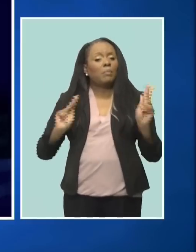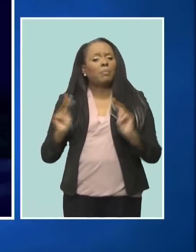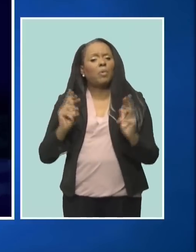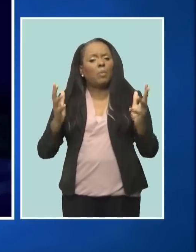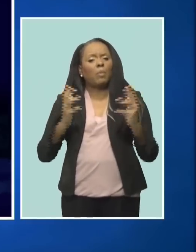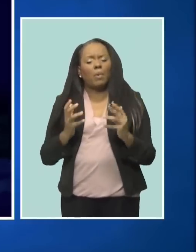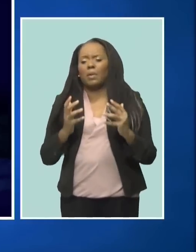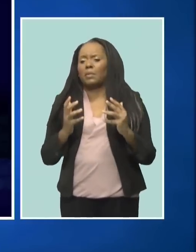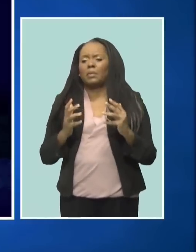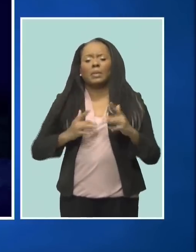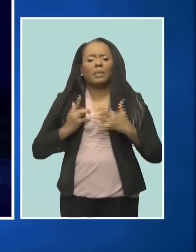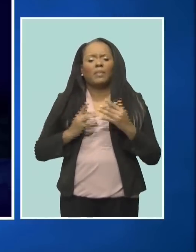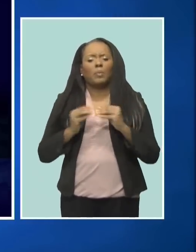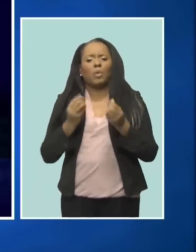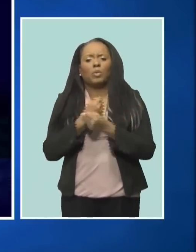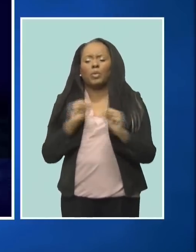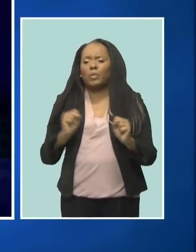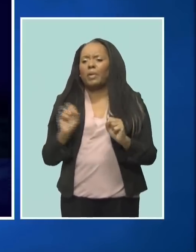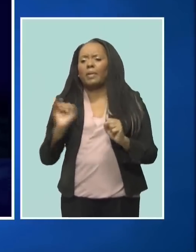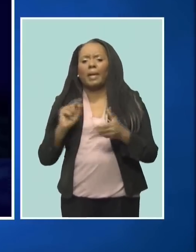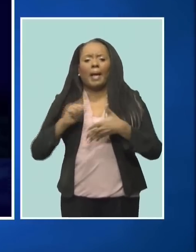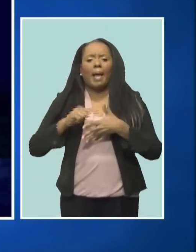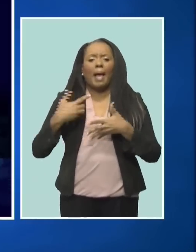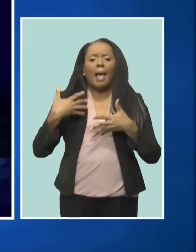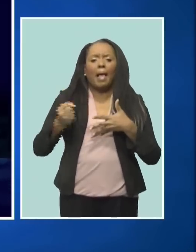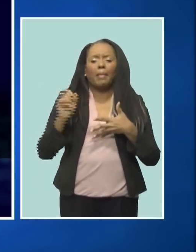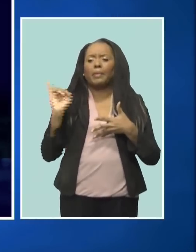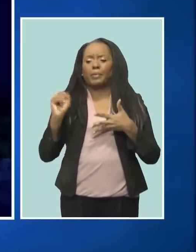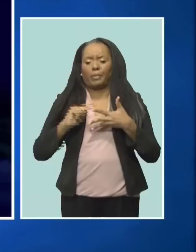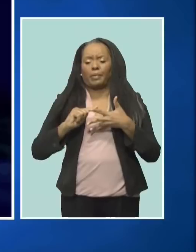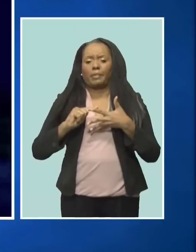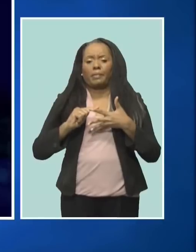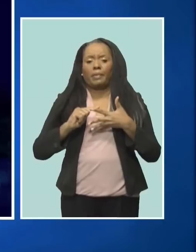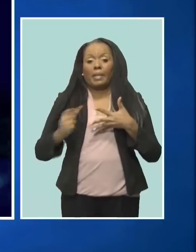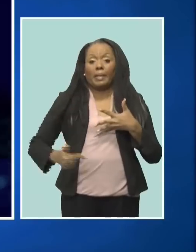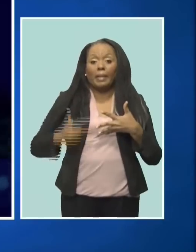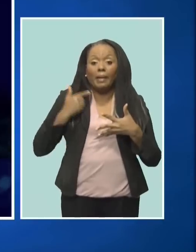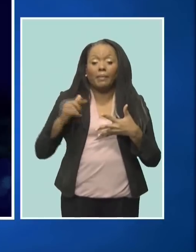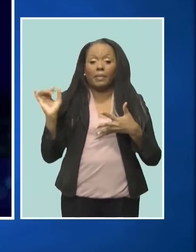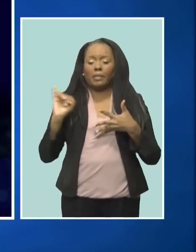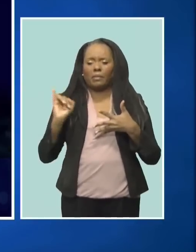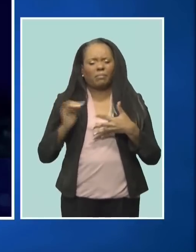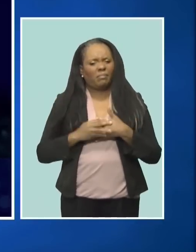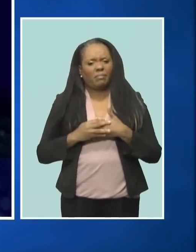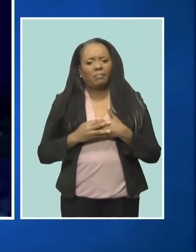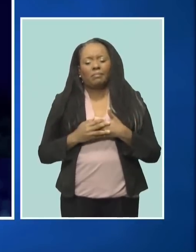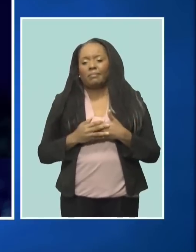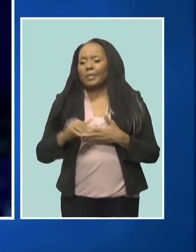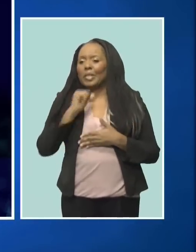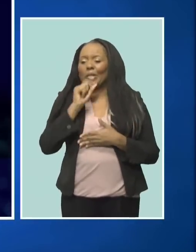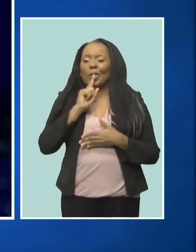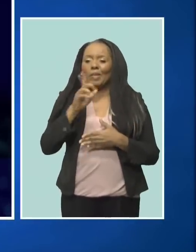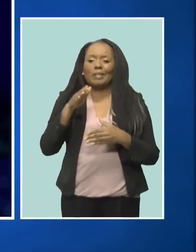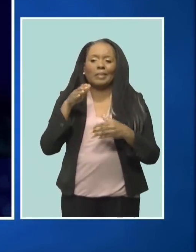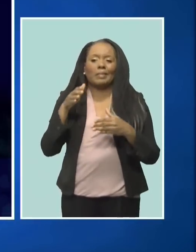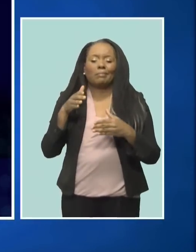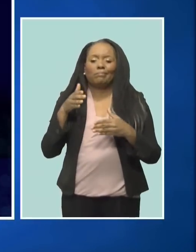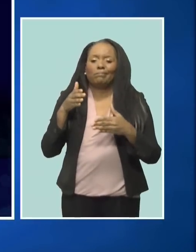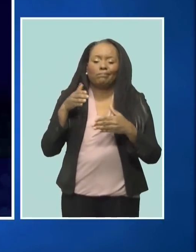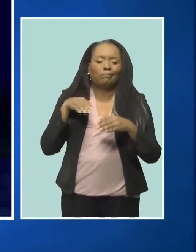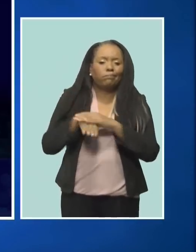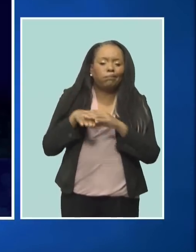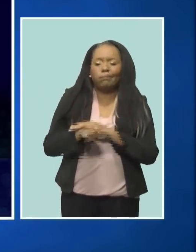it be health insurance or life insurance, have been unable to acquire insurance for this